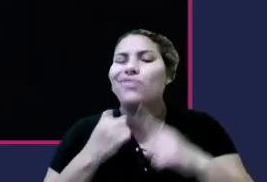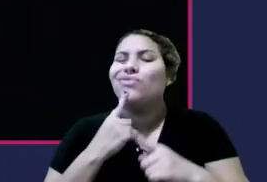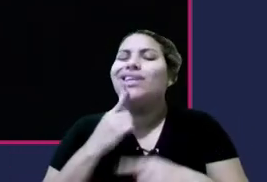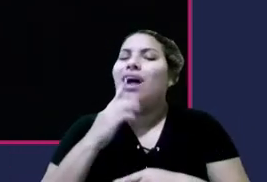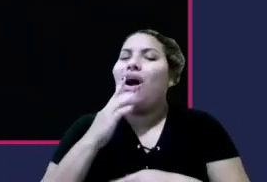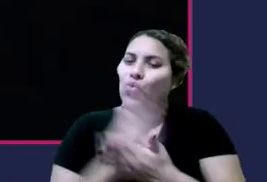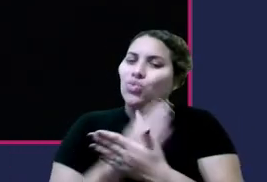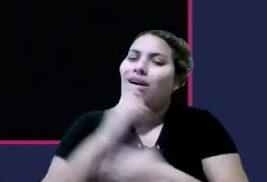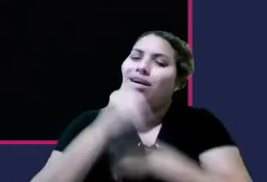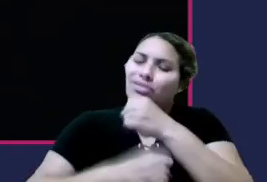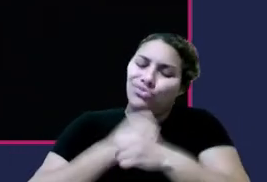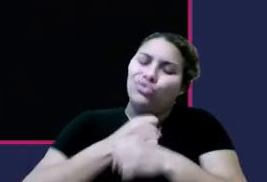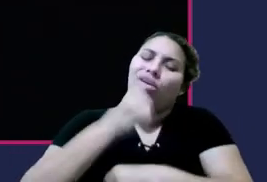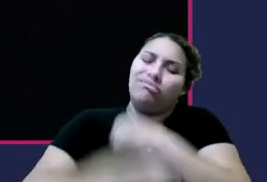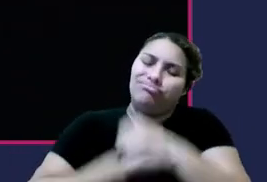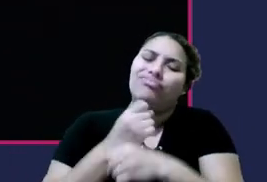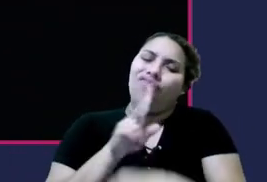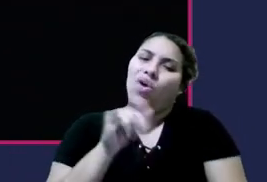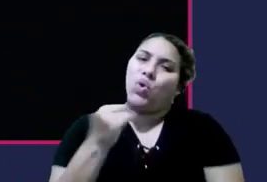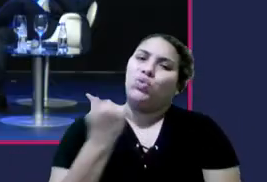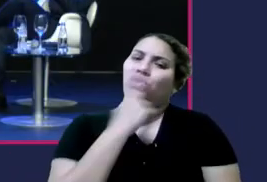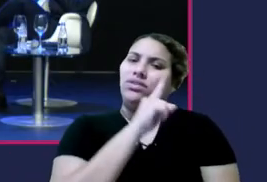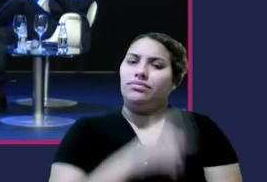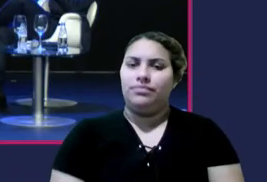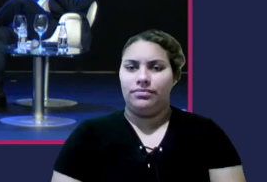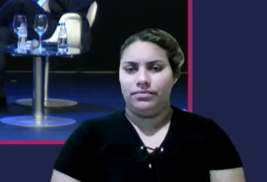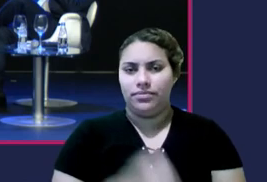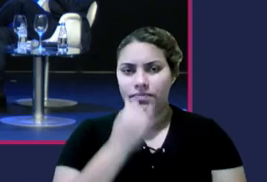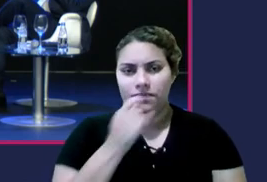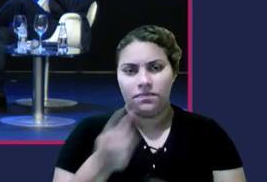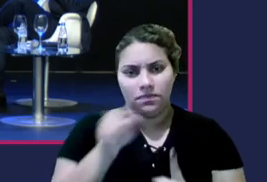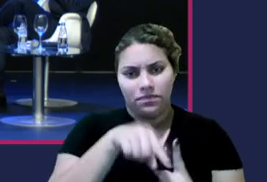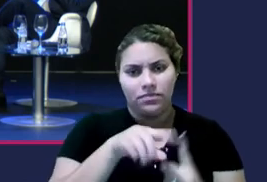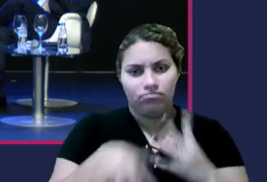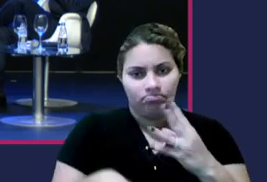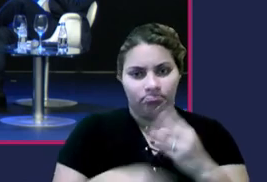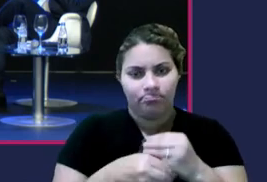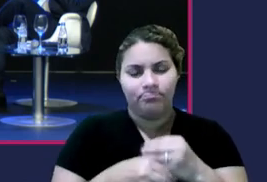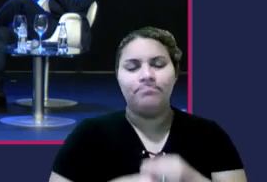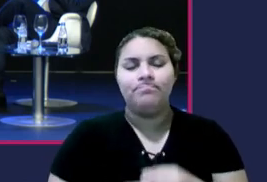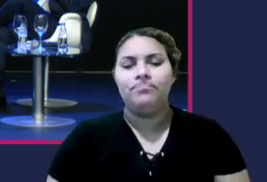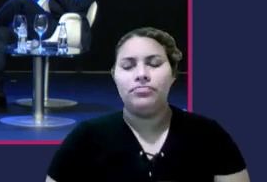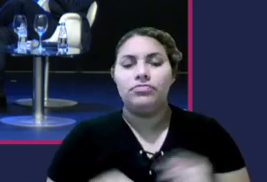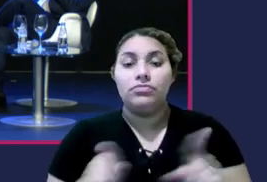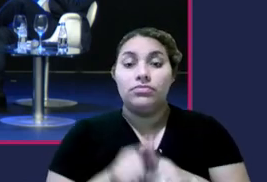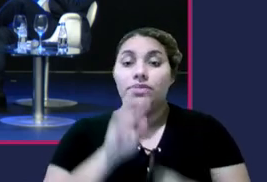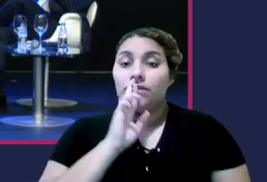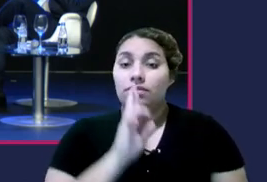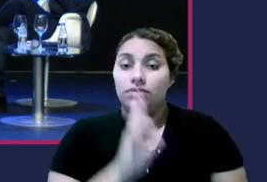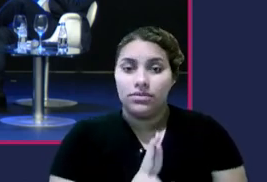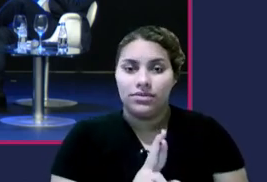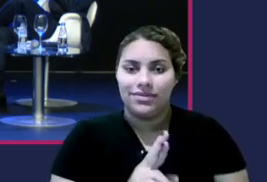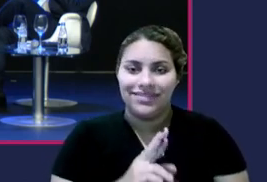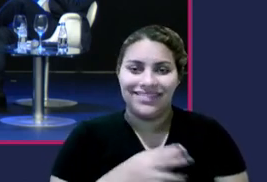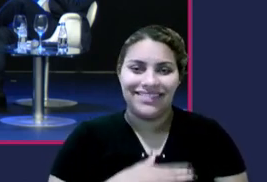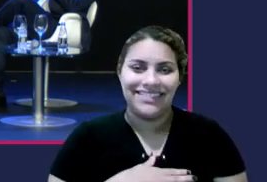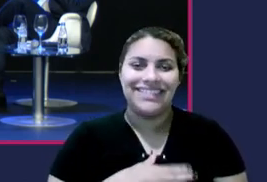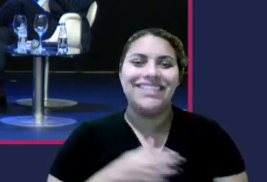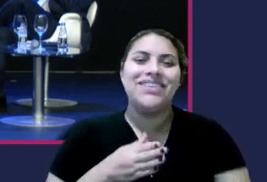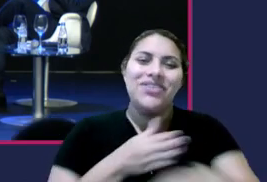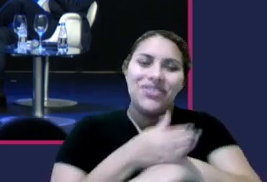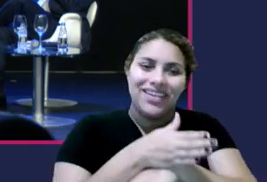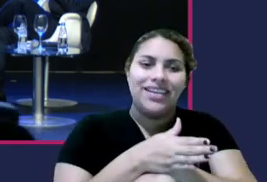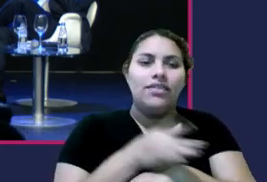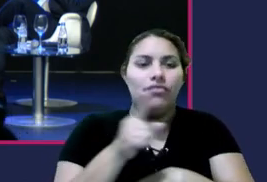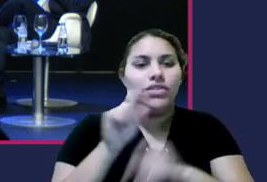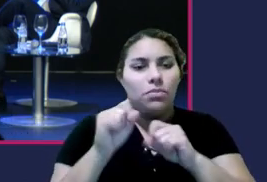working, but it will take longer for us to get there. Yeah. What I'm going to say, I